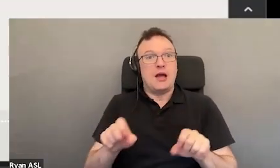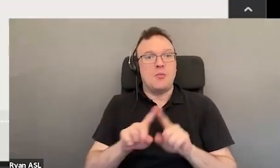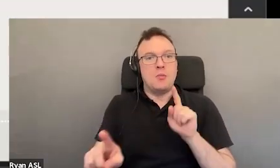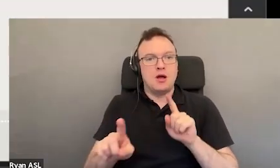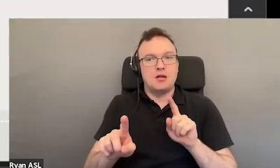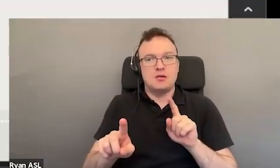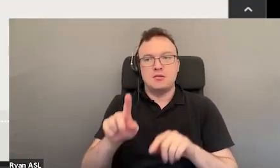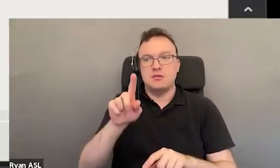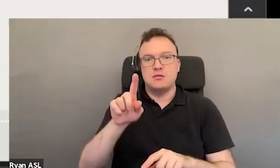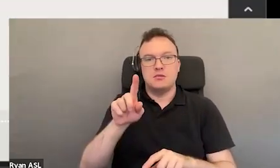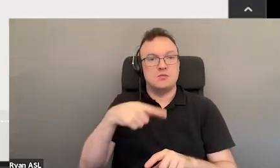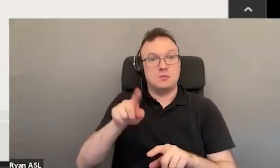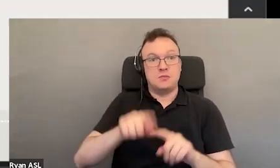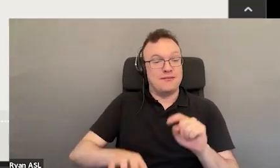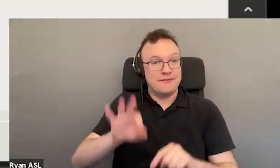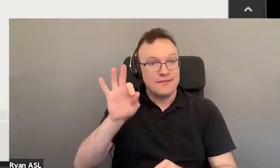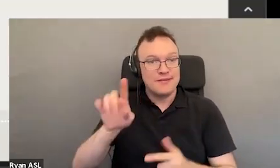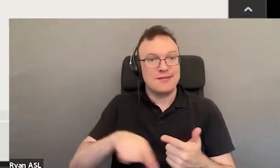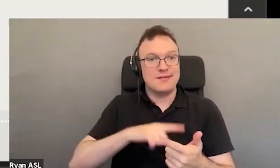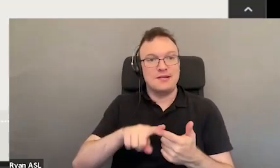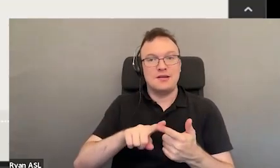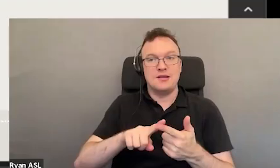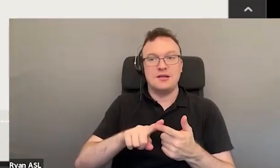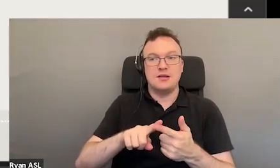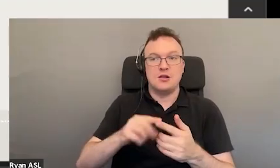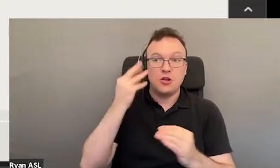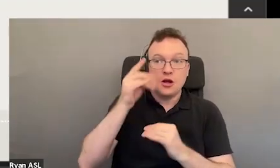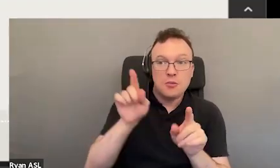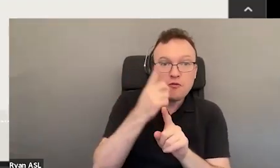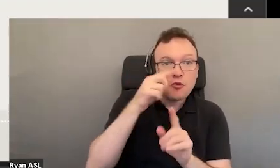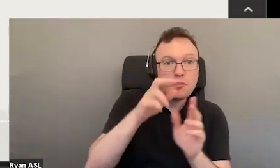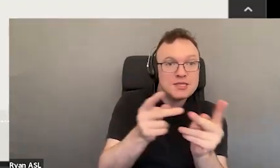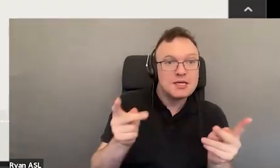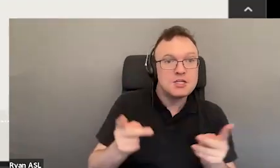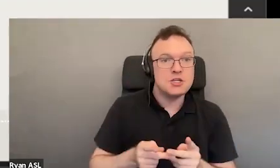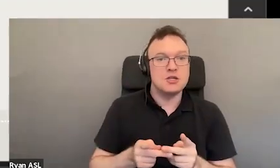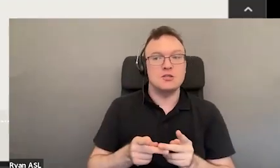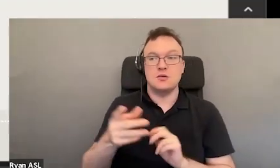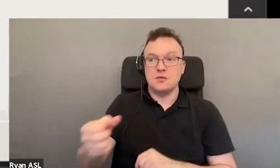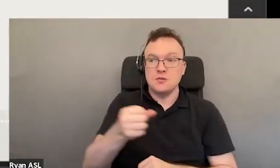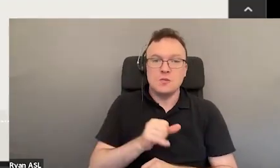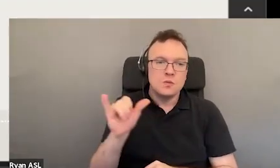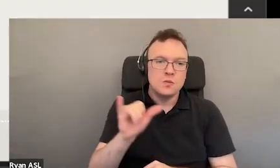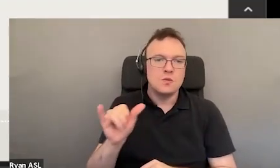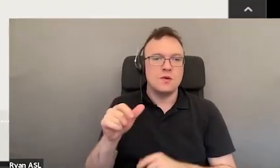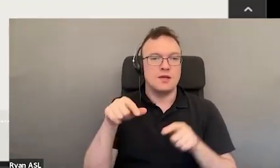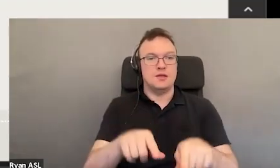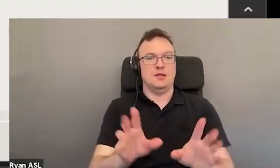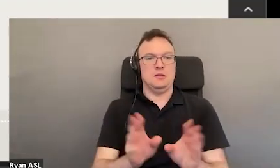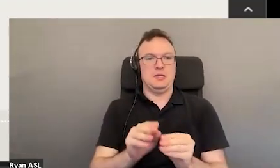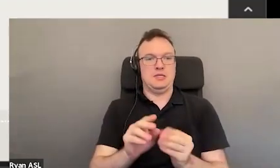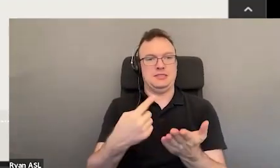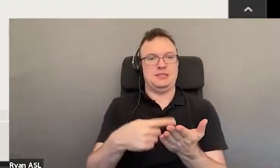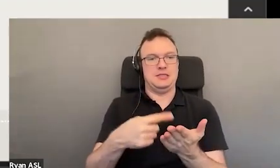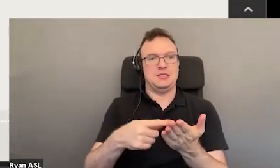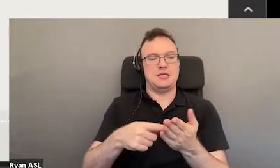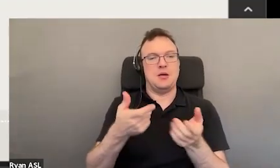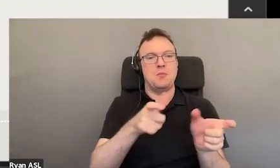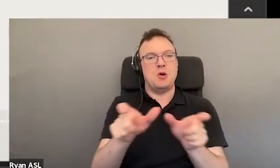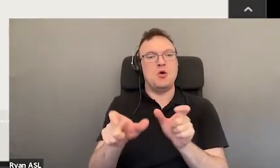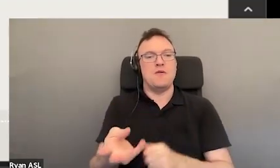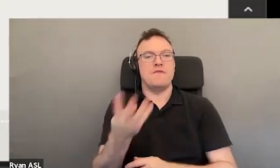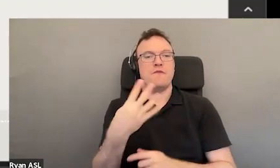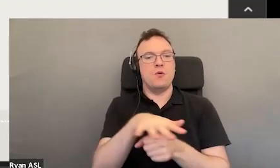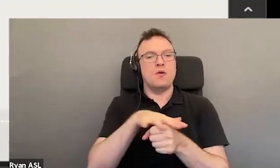being considered, or from being selected for positions. So we're going to look in this session at barriers in 4 general